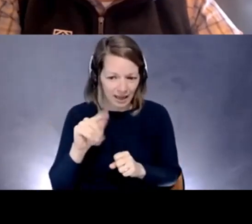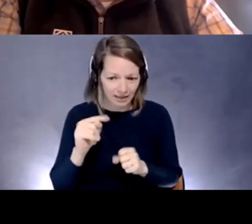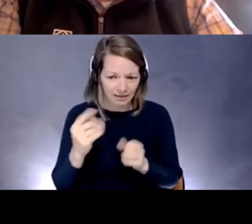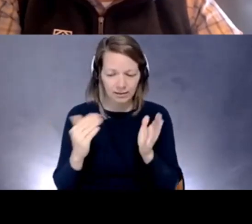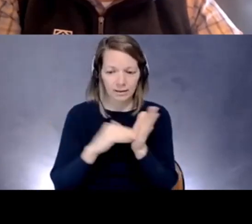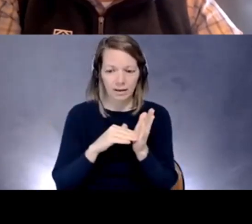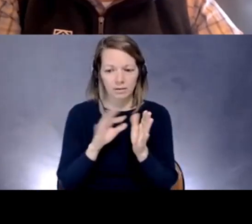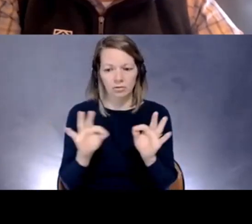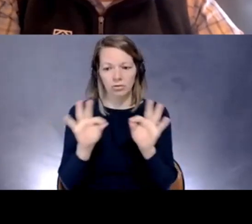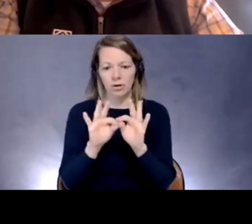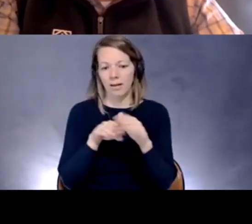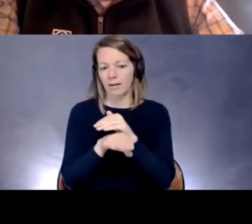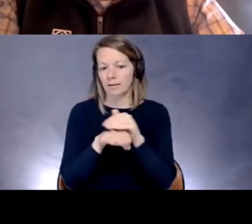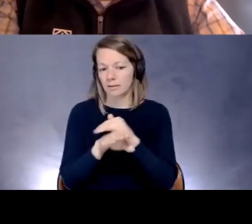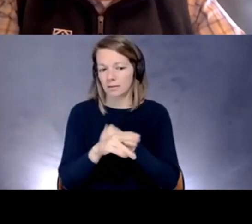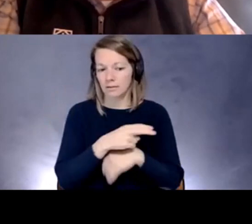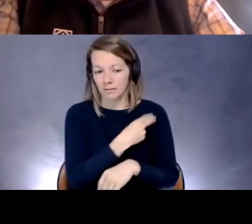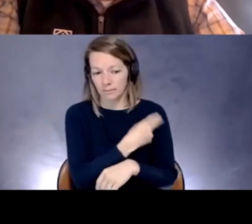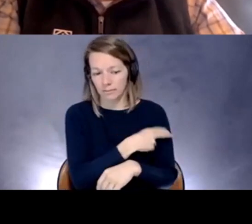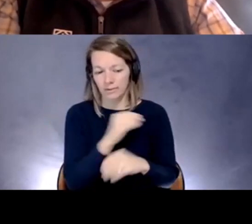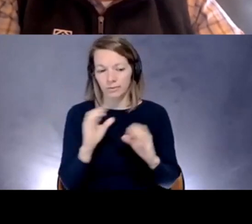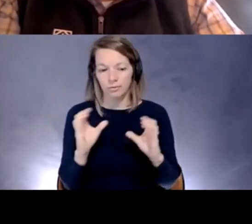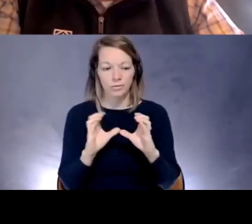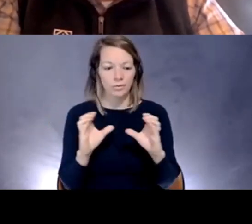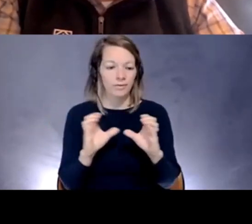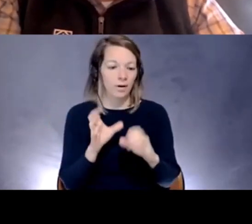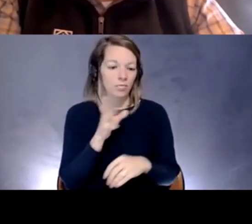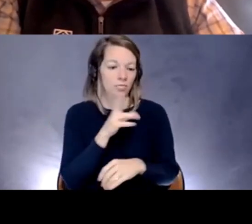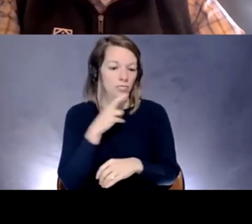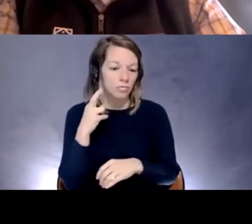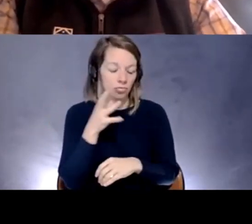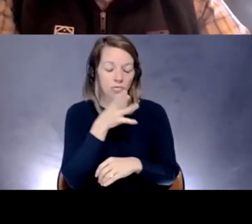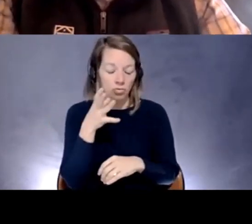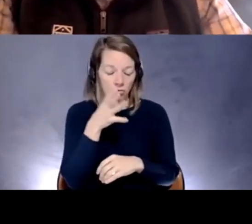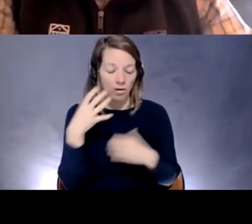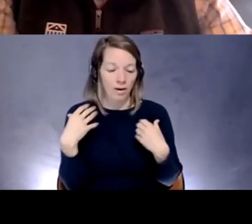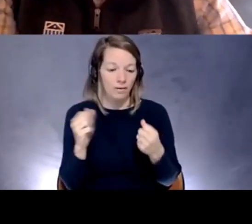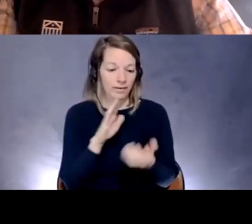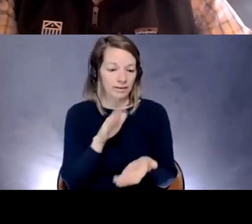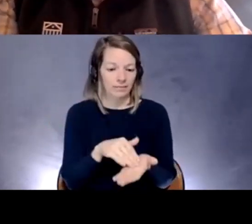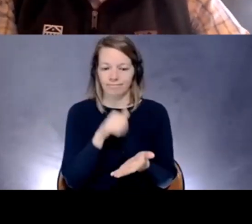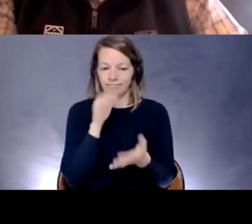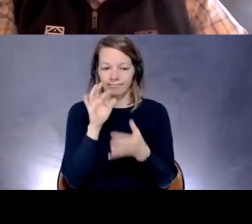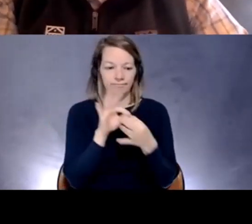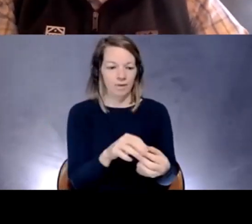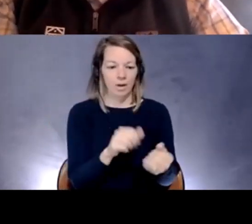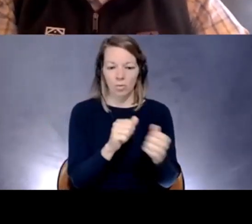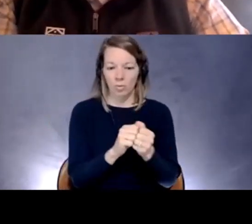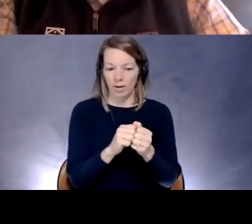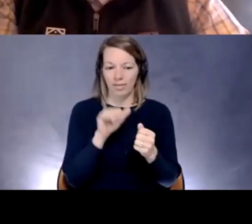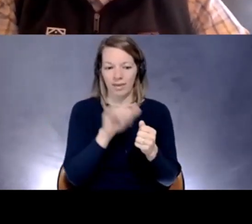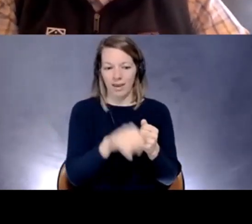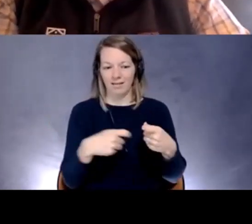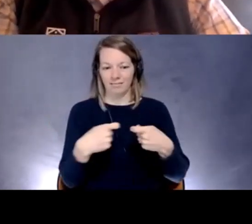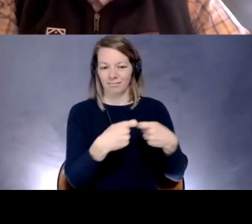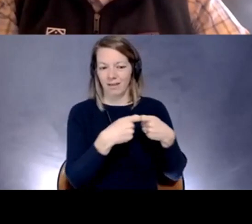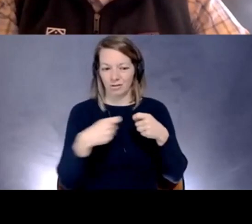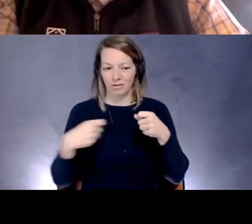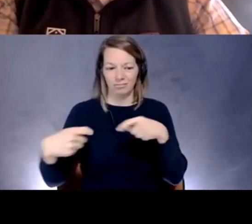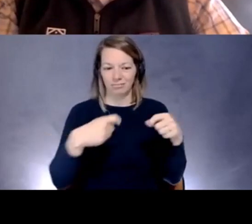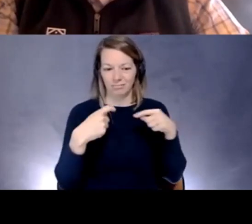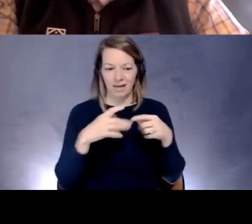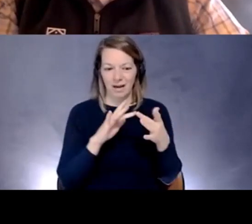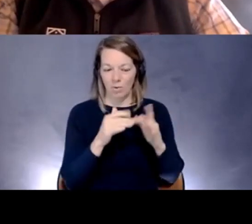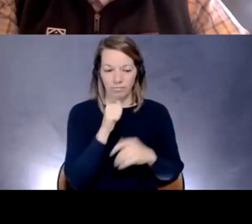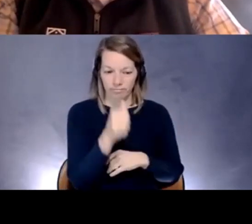the critical access hospitals and certified rural health centers, were not connected to the Health Information Exchange Network. And they